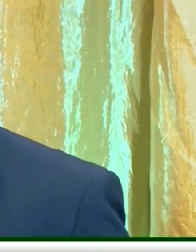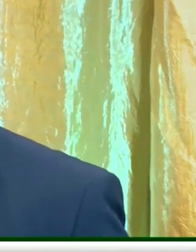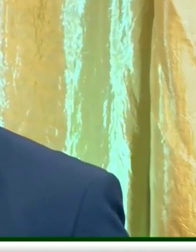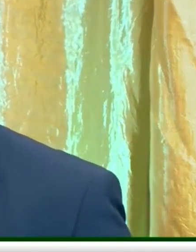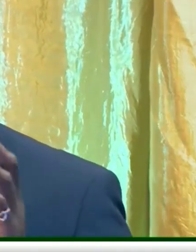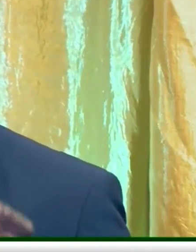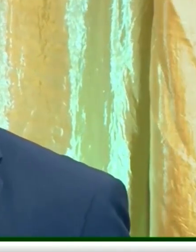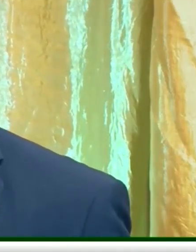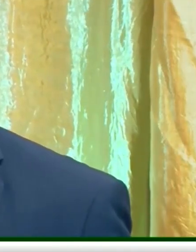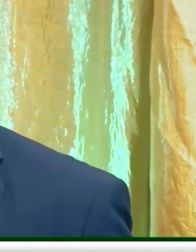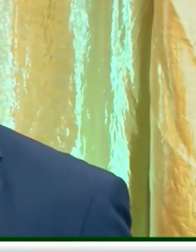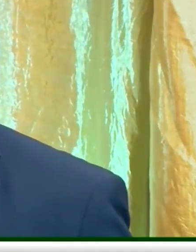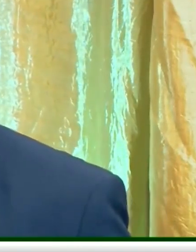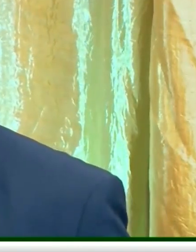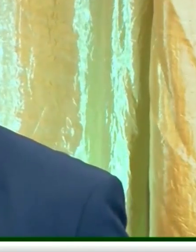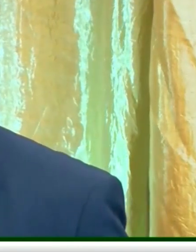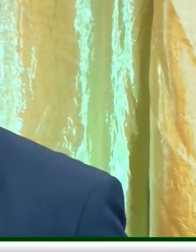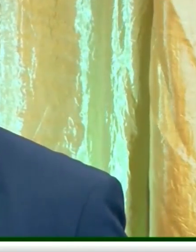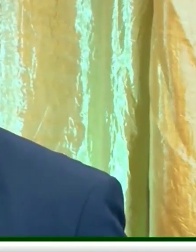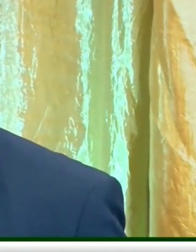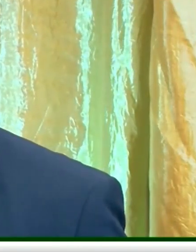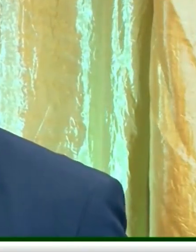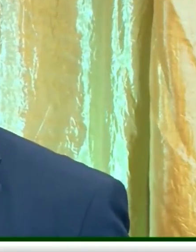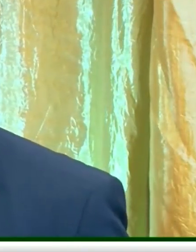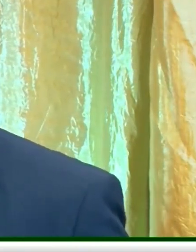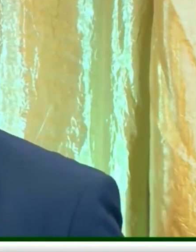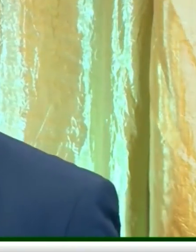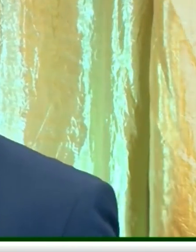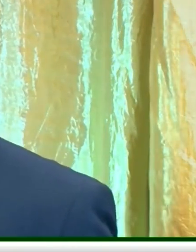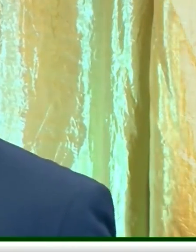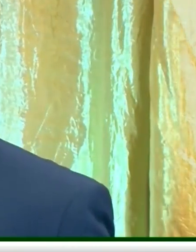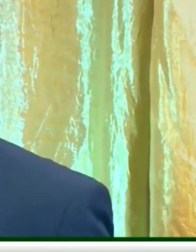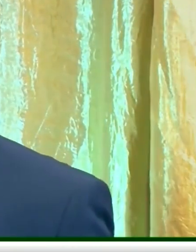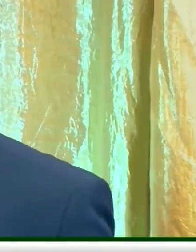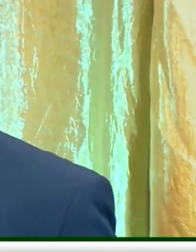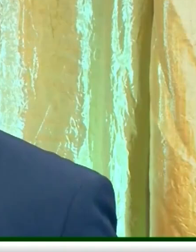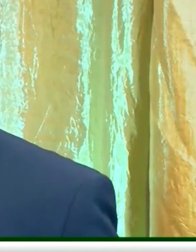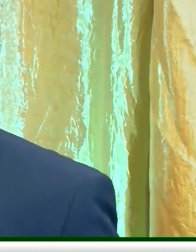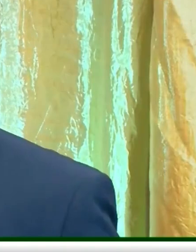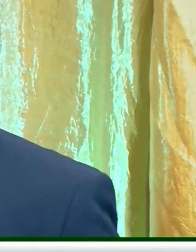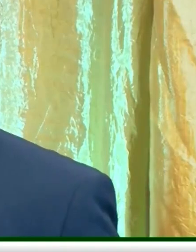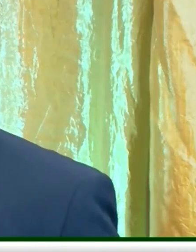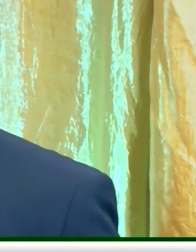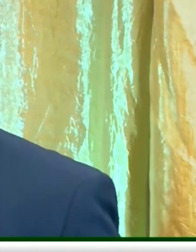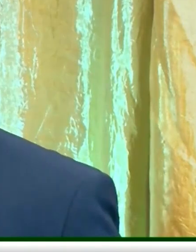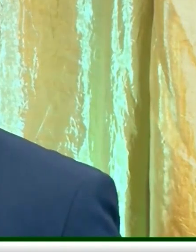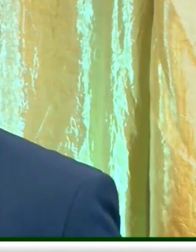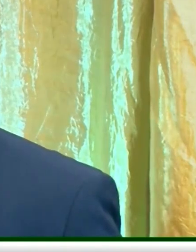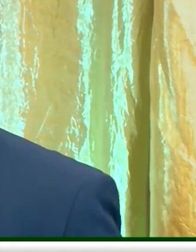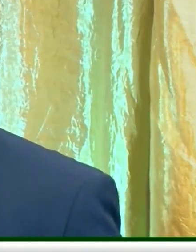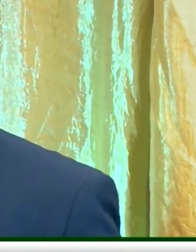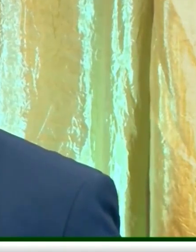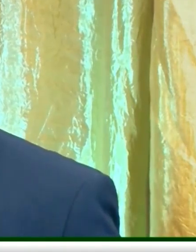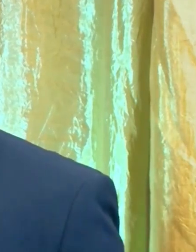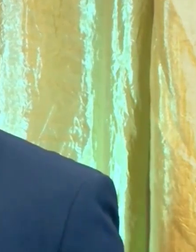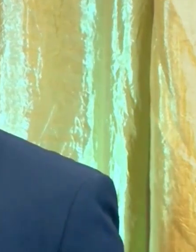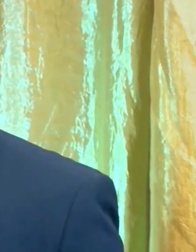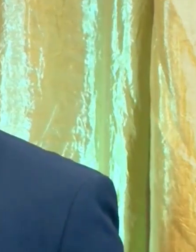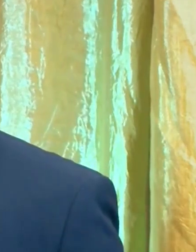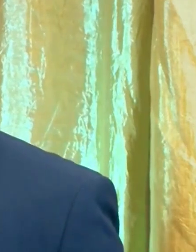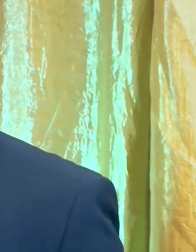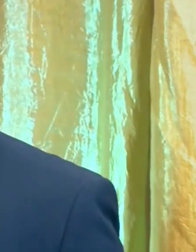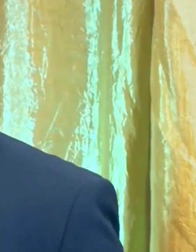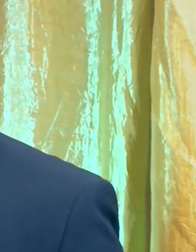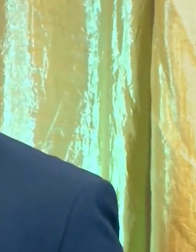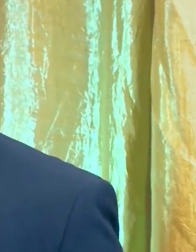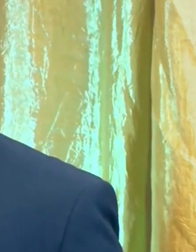sports, to make sure that road tennis, that is our indigenous sport, is alive and well, and that we could have